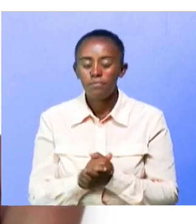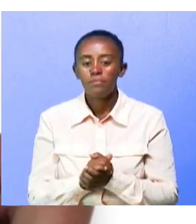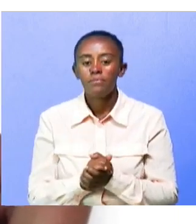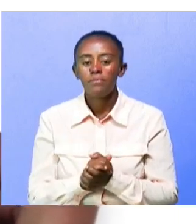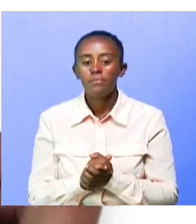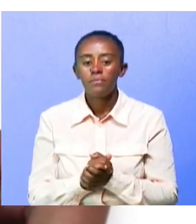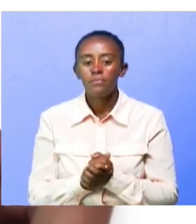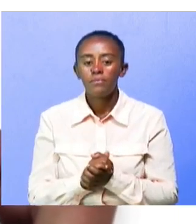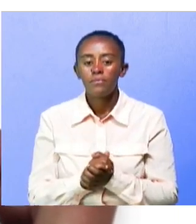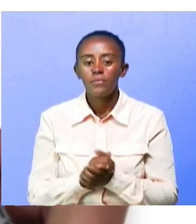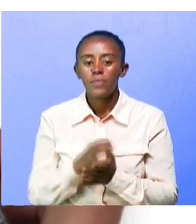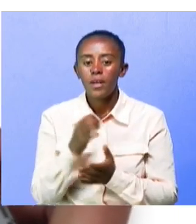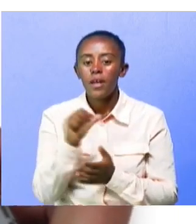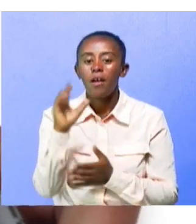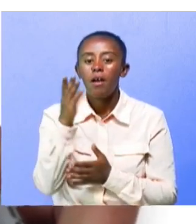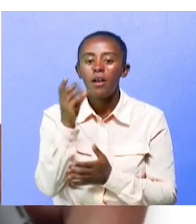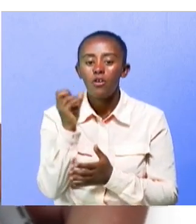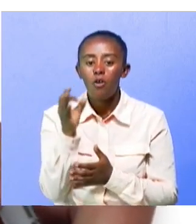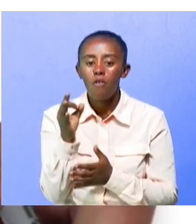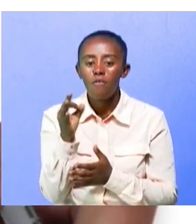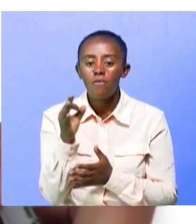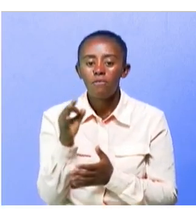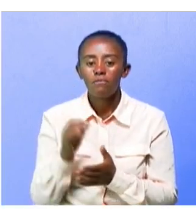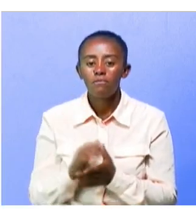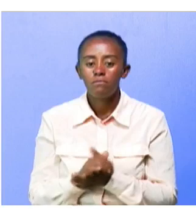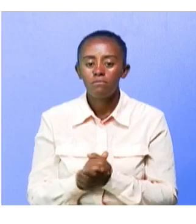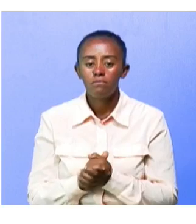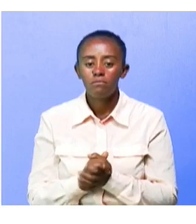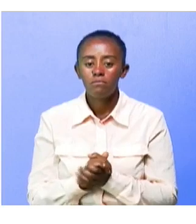a kind of